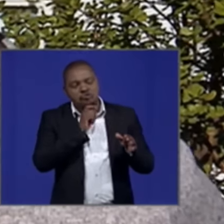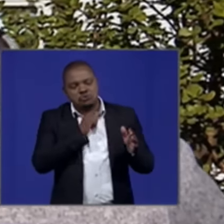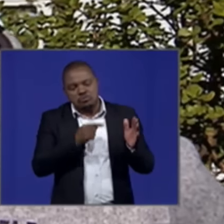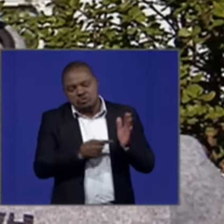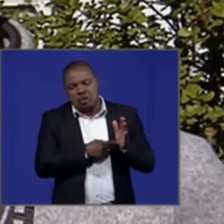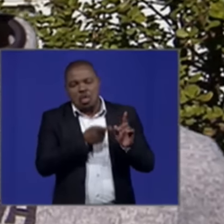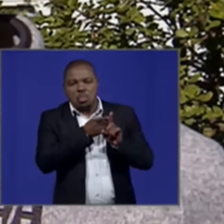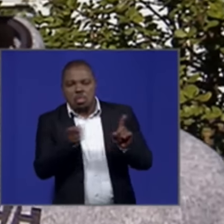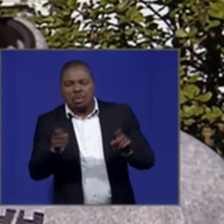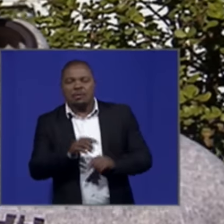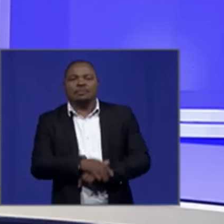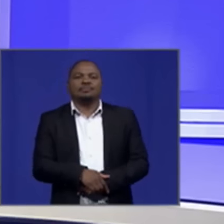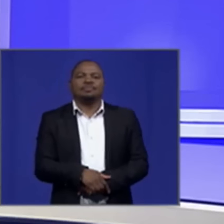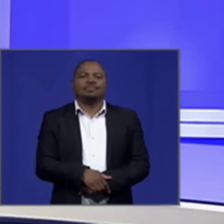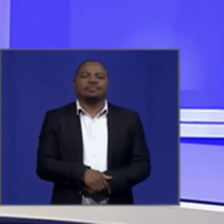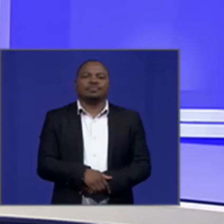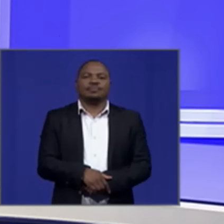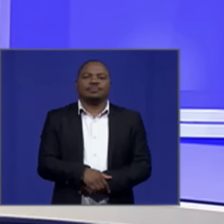power.